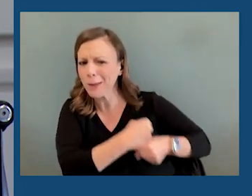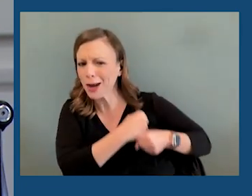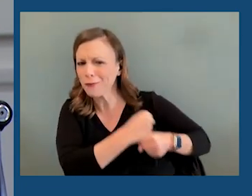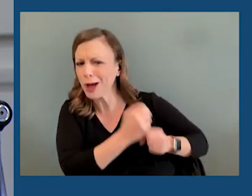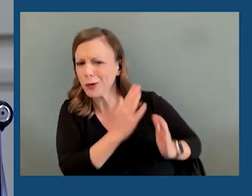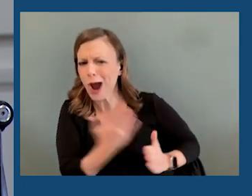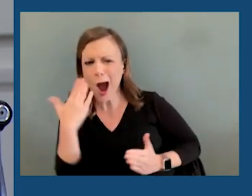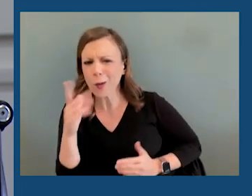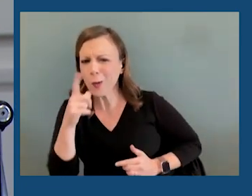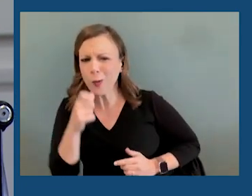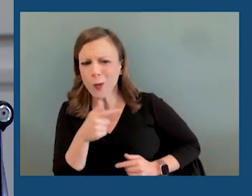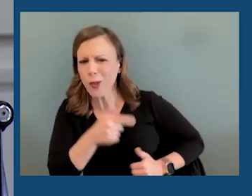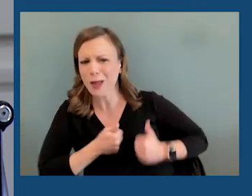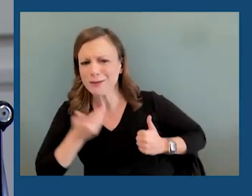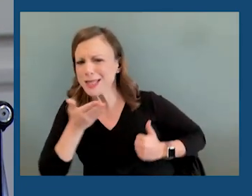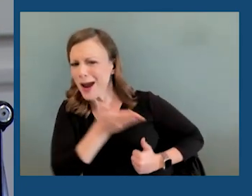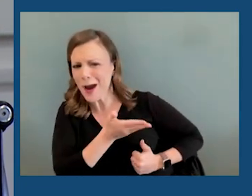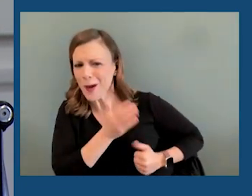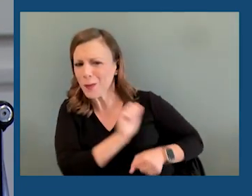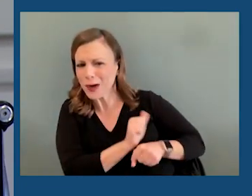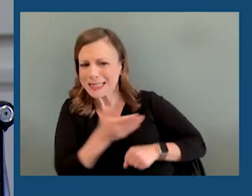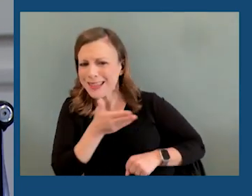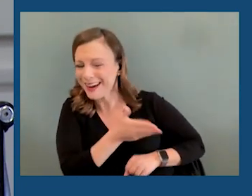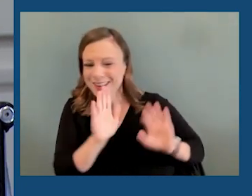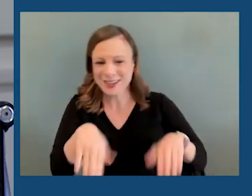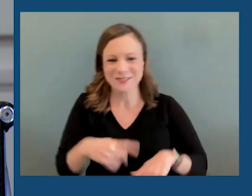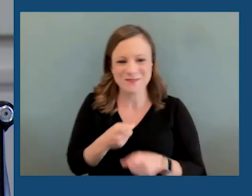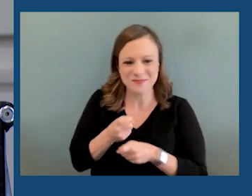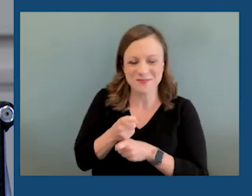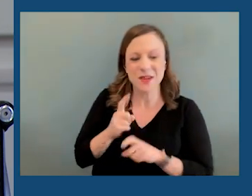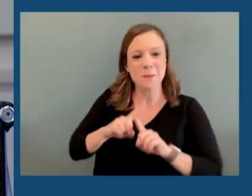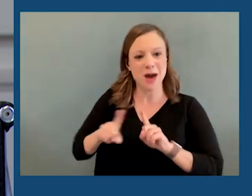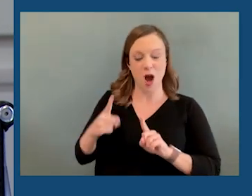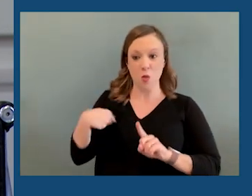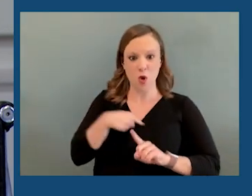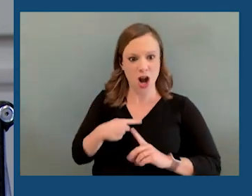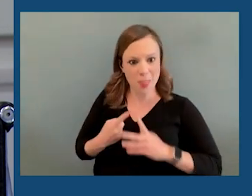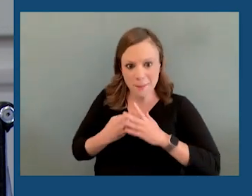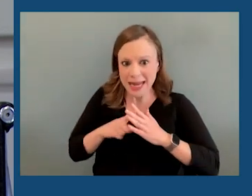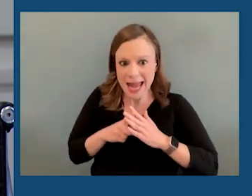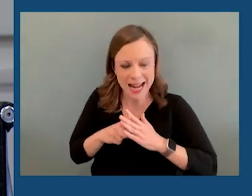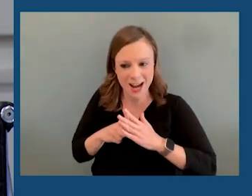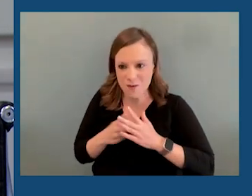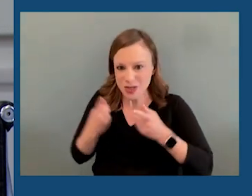We are at the forefront of what we're doing here, and it's just really exciting. So thank you. Thank